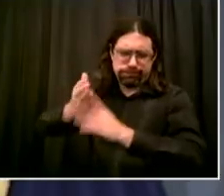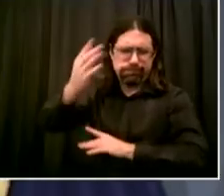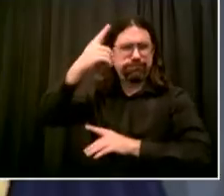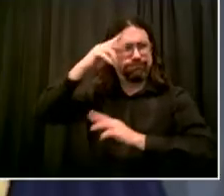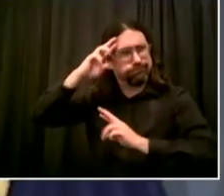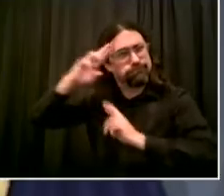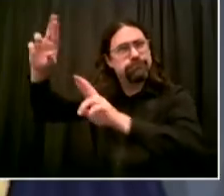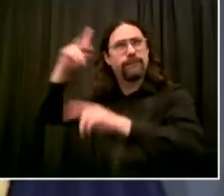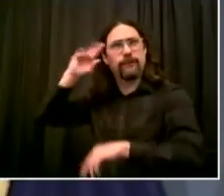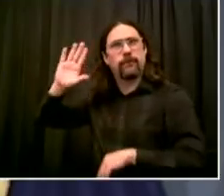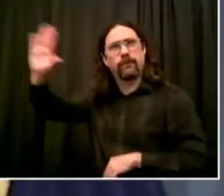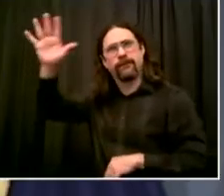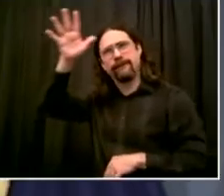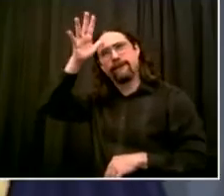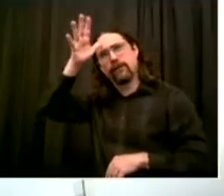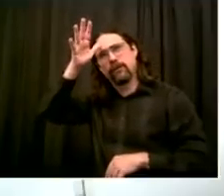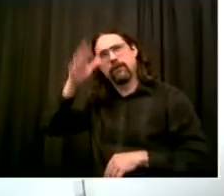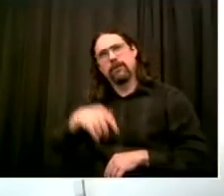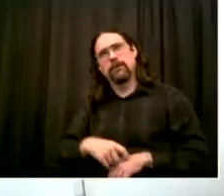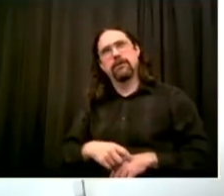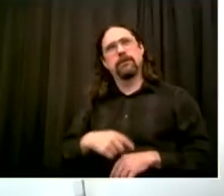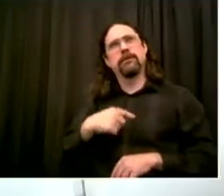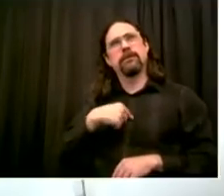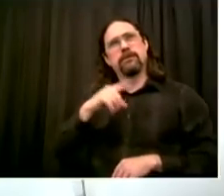us, Councilmember Adrienne Adams.